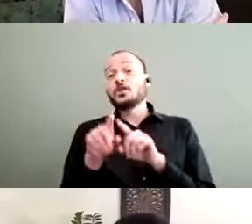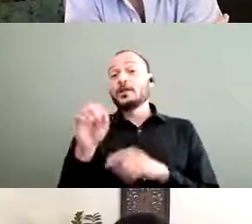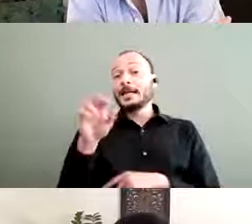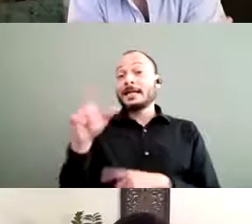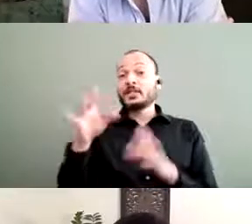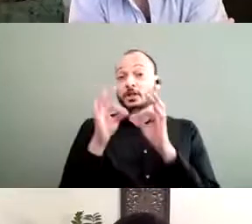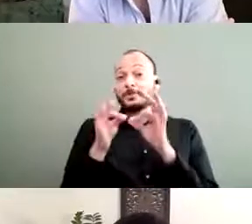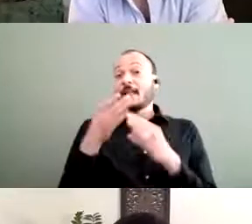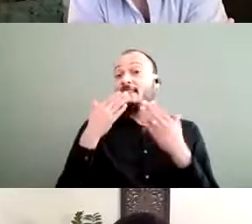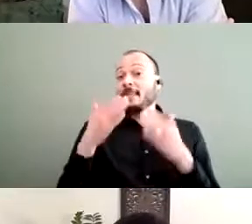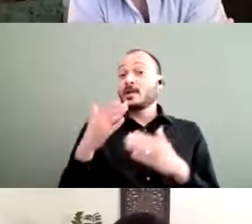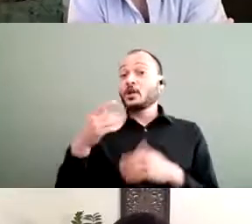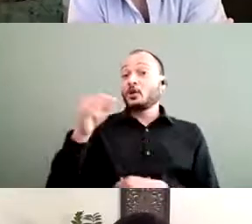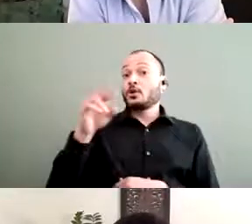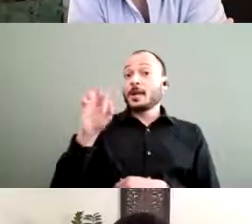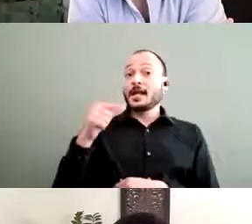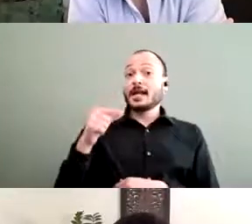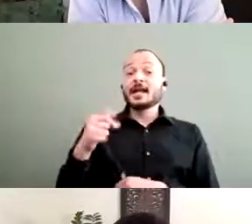you, Greg.